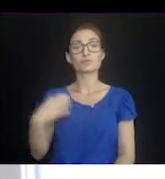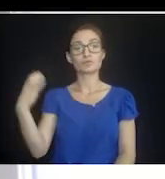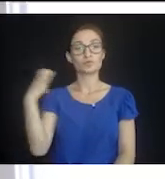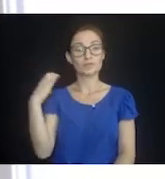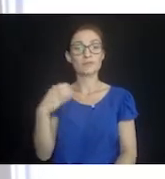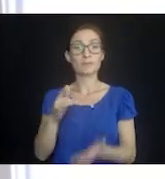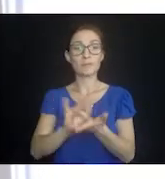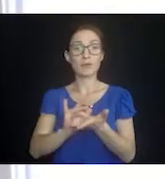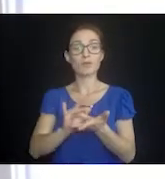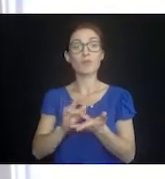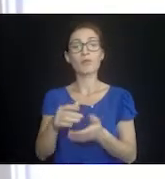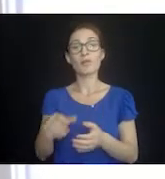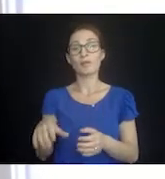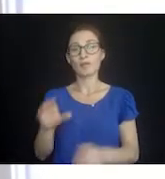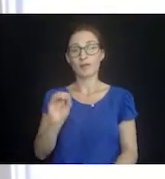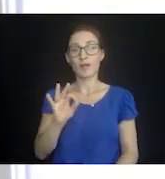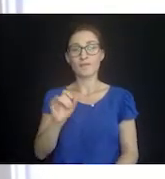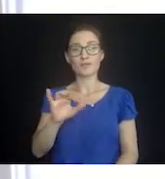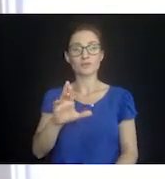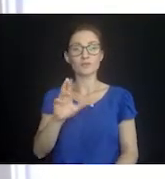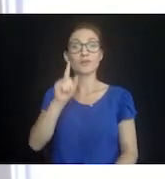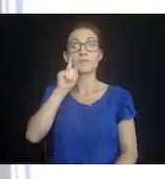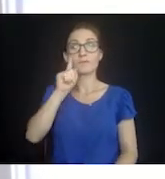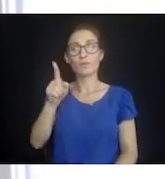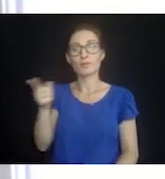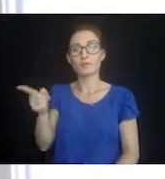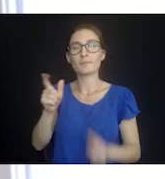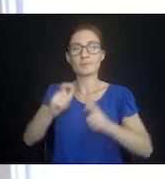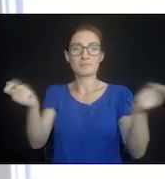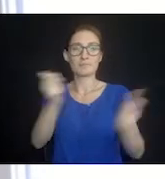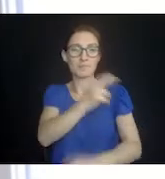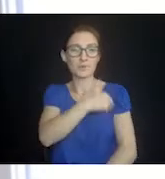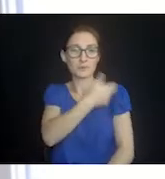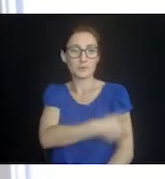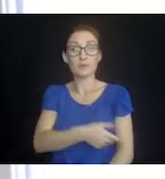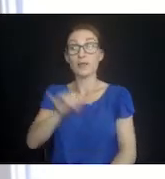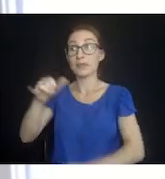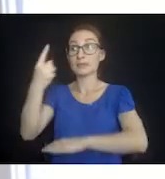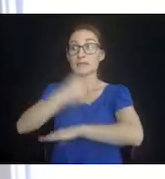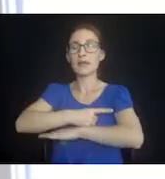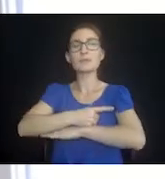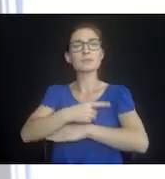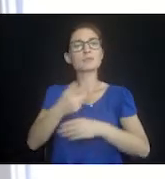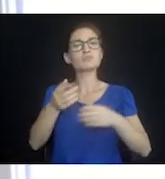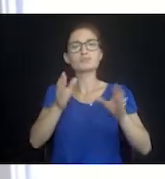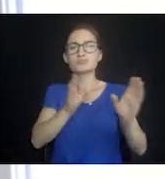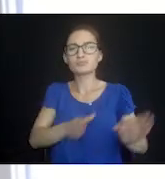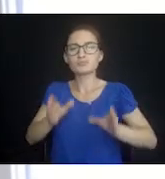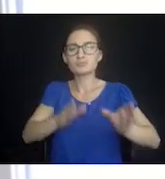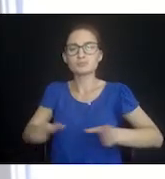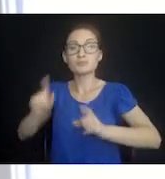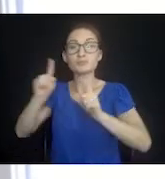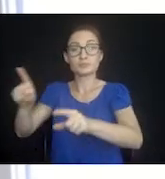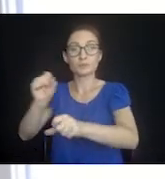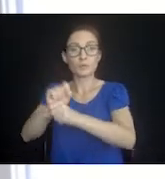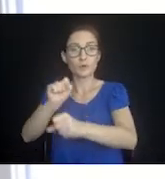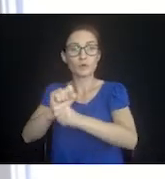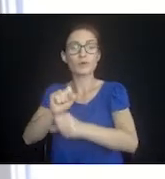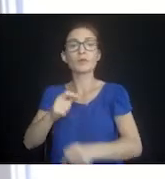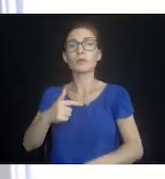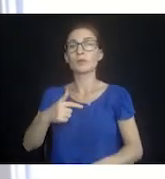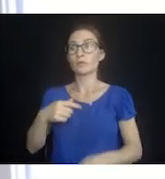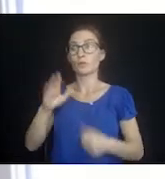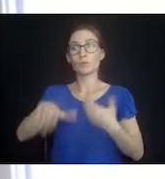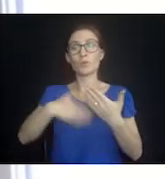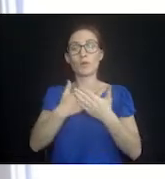Not long ago, I was the chief medical officer of a hospital. I had a lot of responsibilities, and that day I was getting ready for